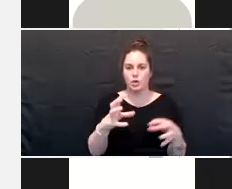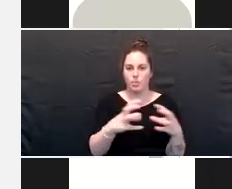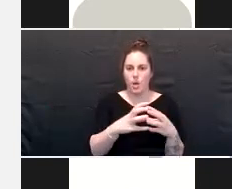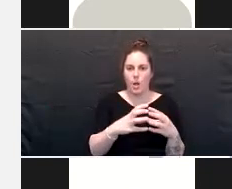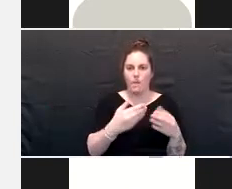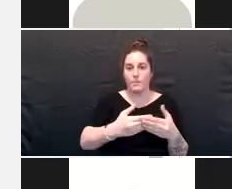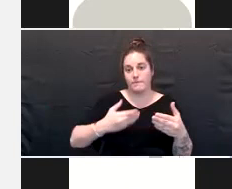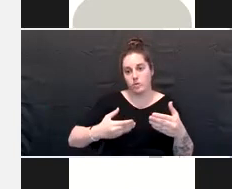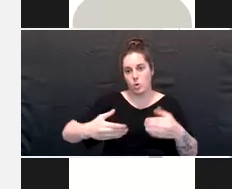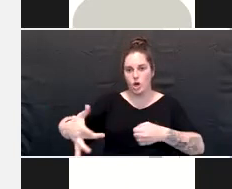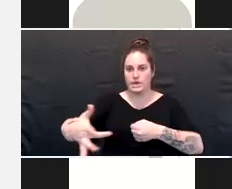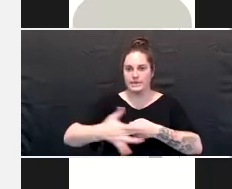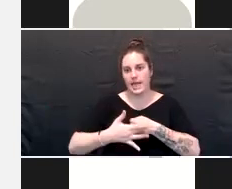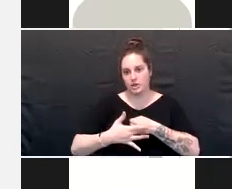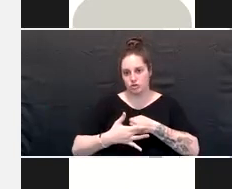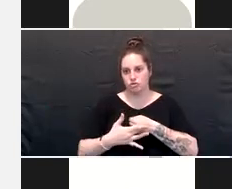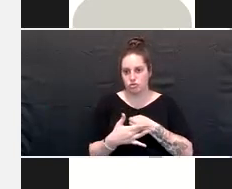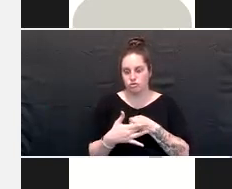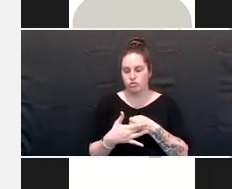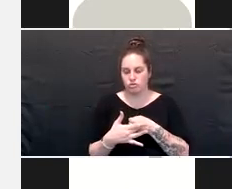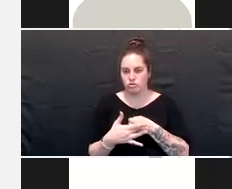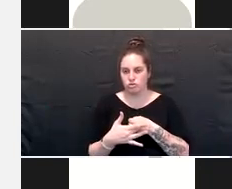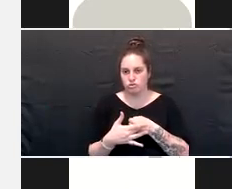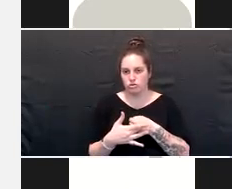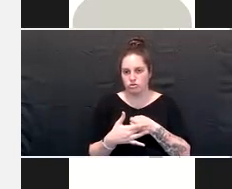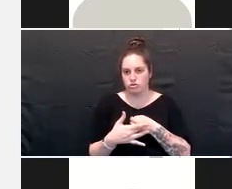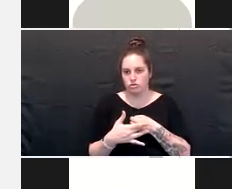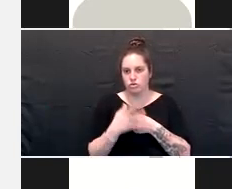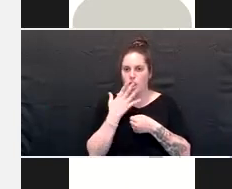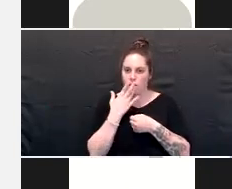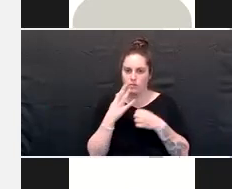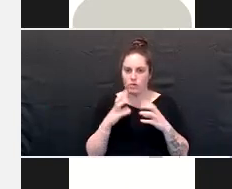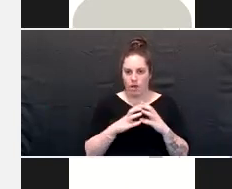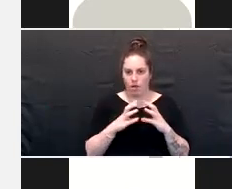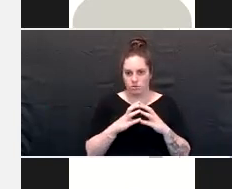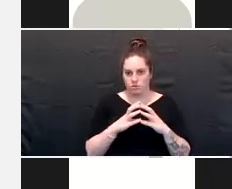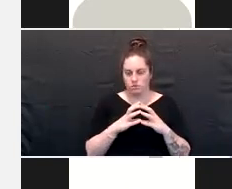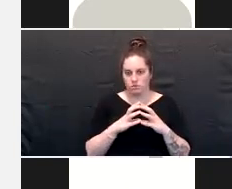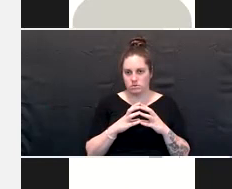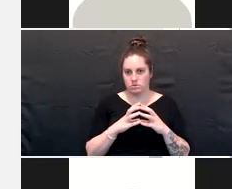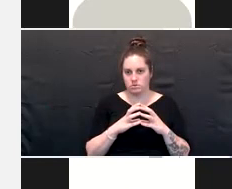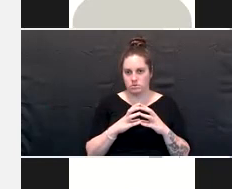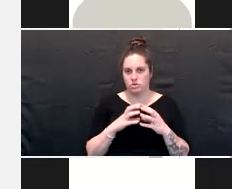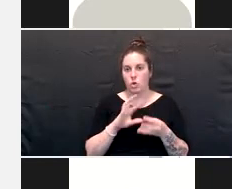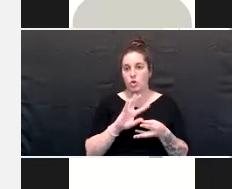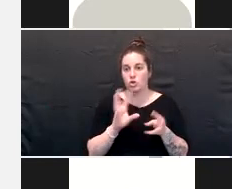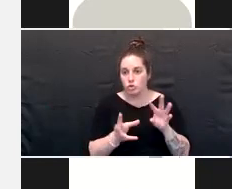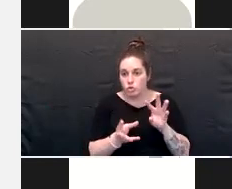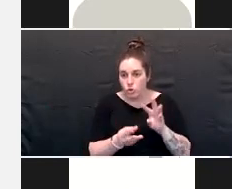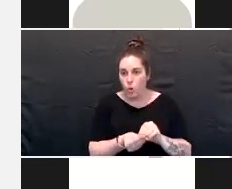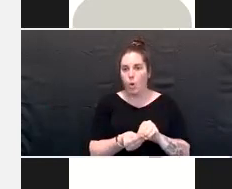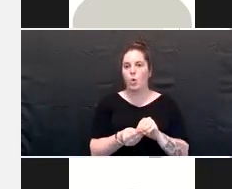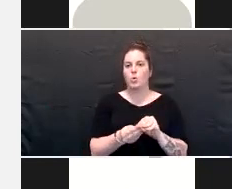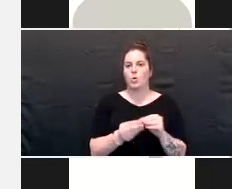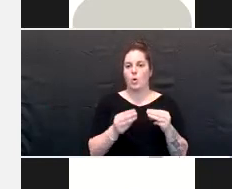hit and broke those colorful balls. So the total amount of momentum in the system is